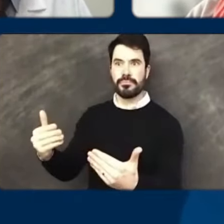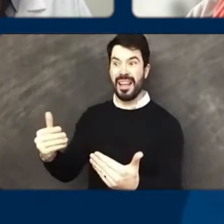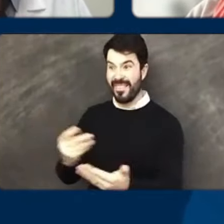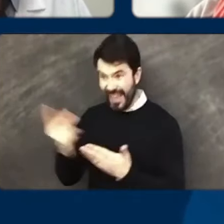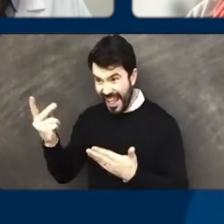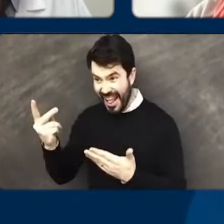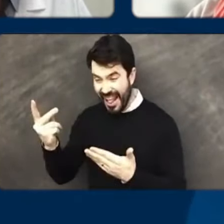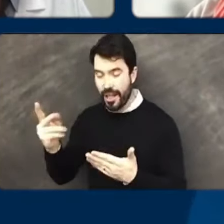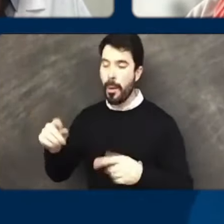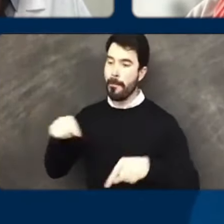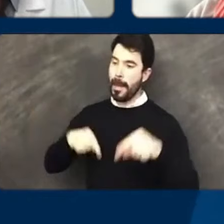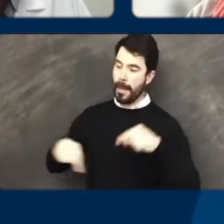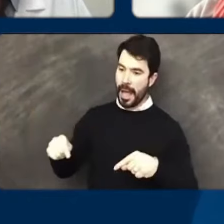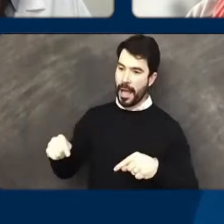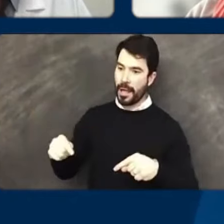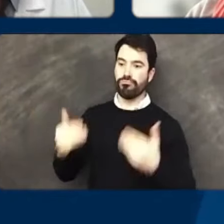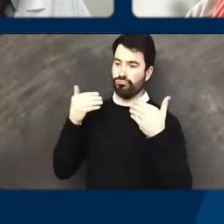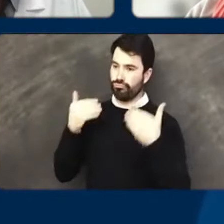again.